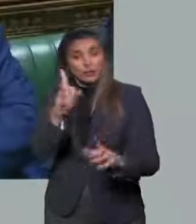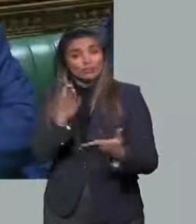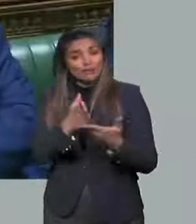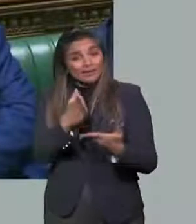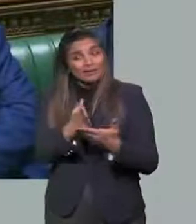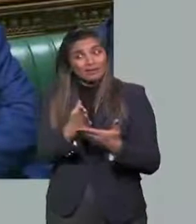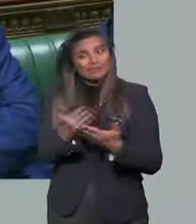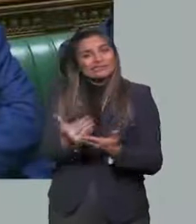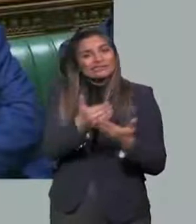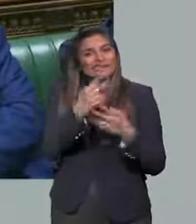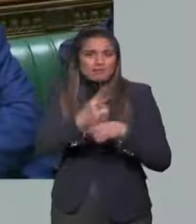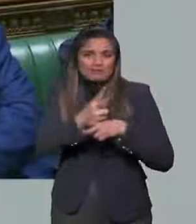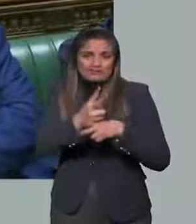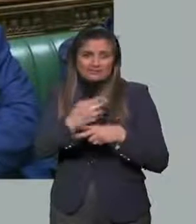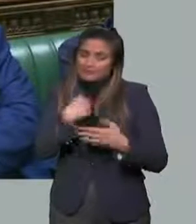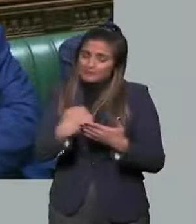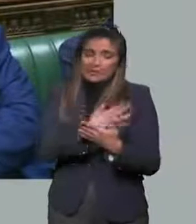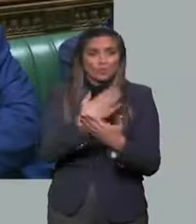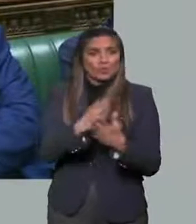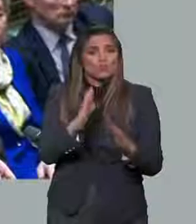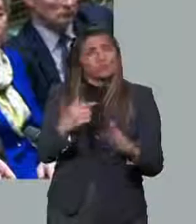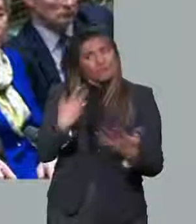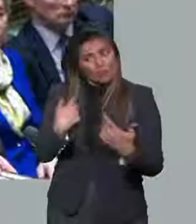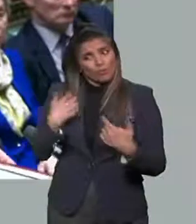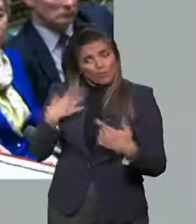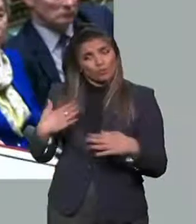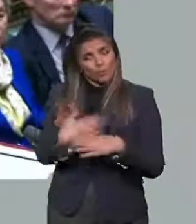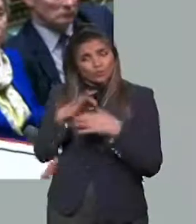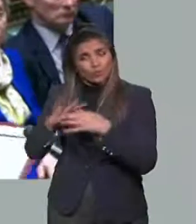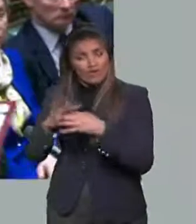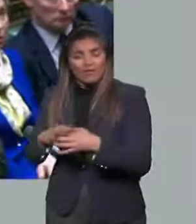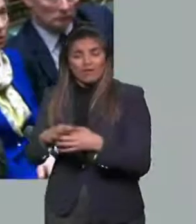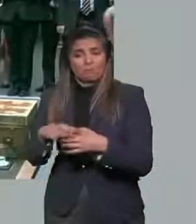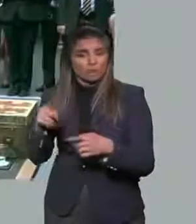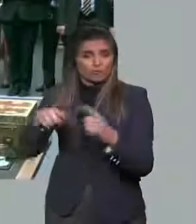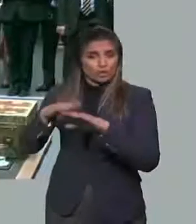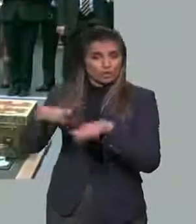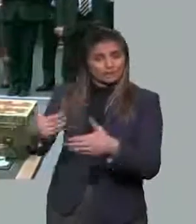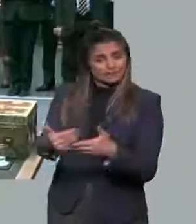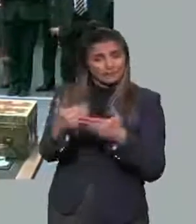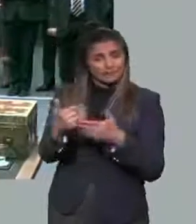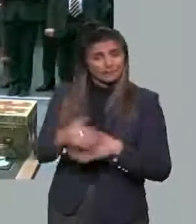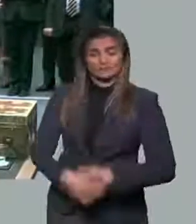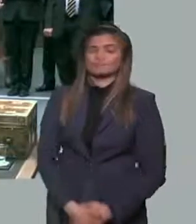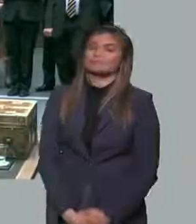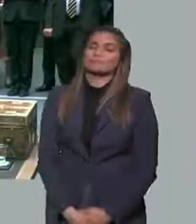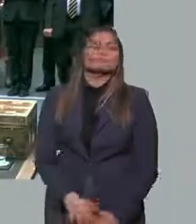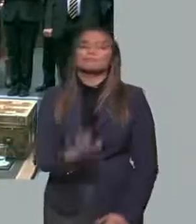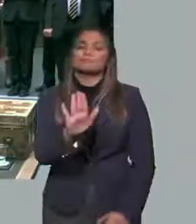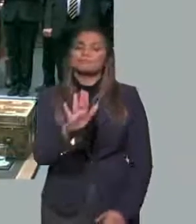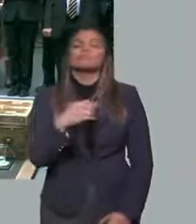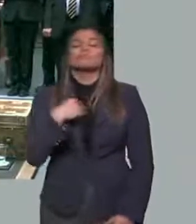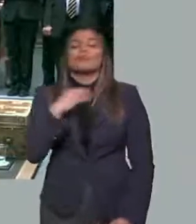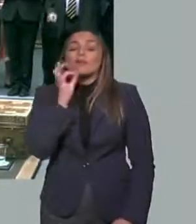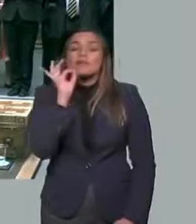about genuine safeguarding issues, but I certainly want to work with him in the best interests of those children. Ian Blackford. I'm asking the government to do